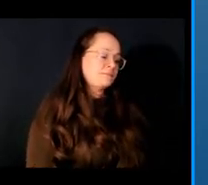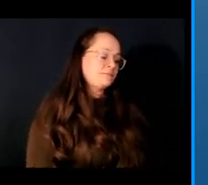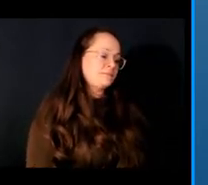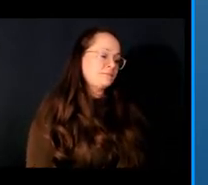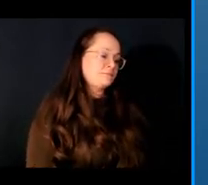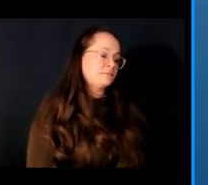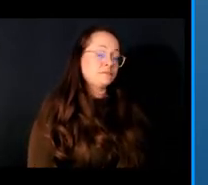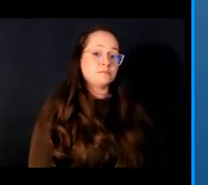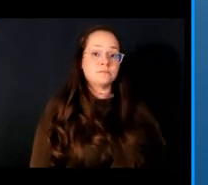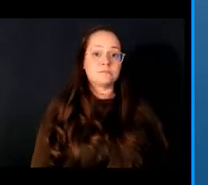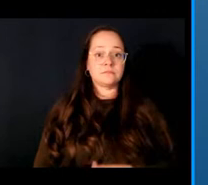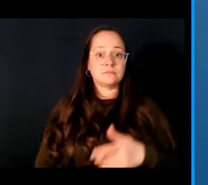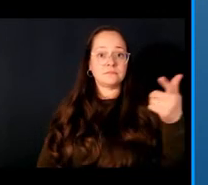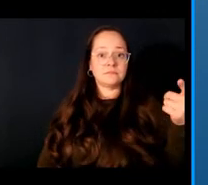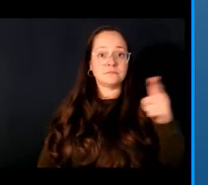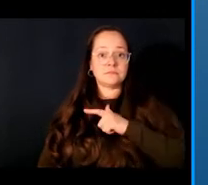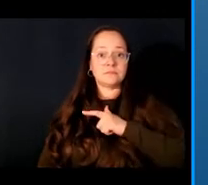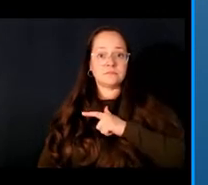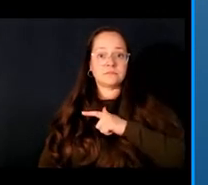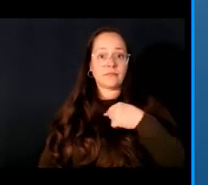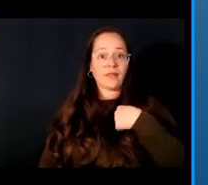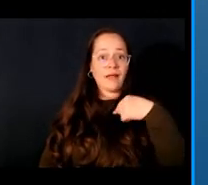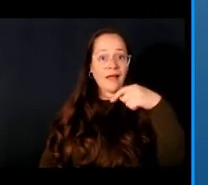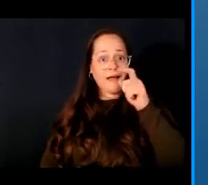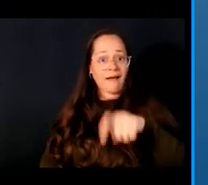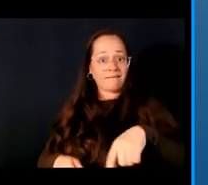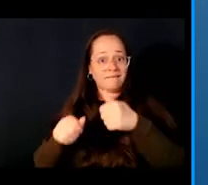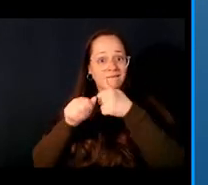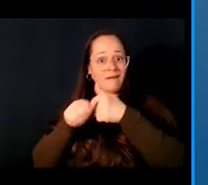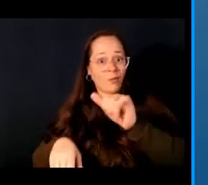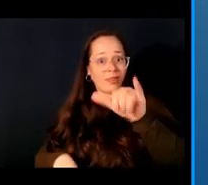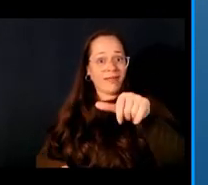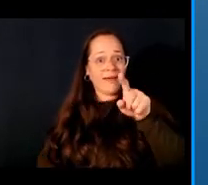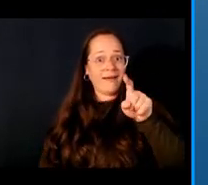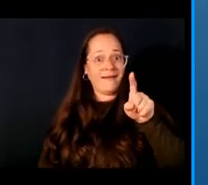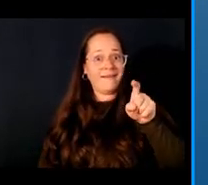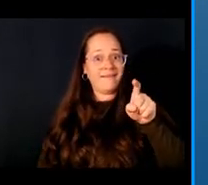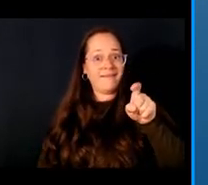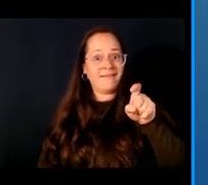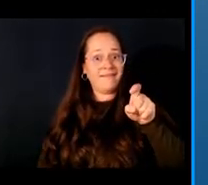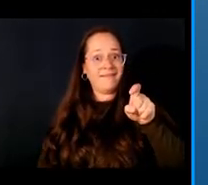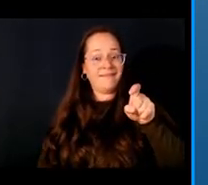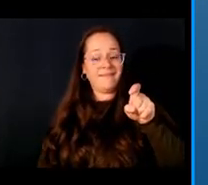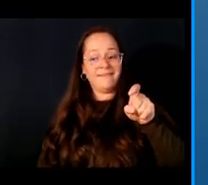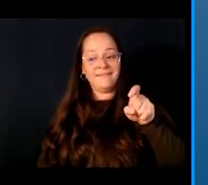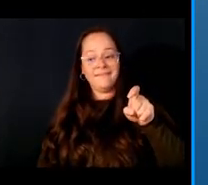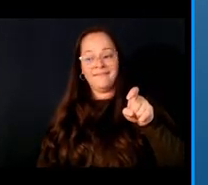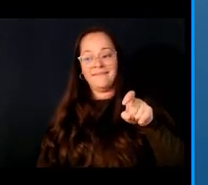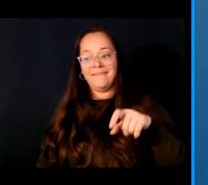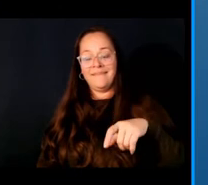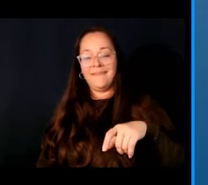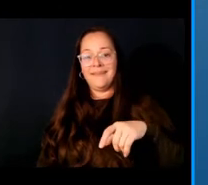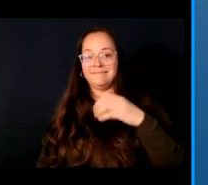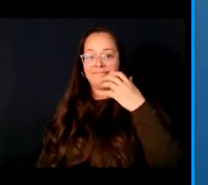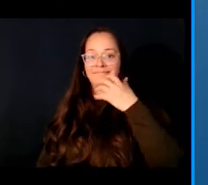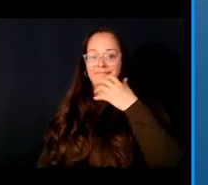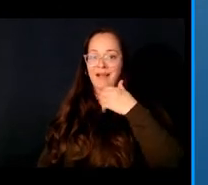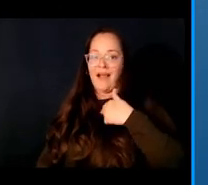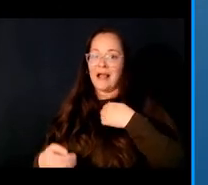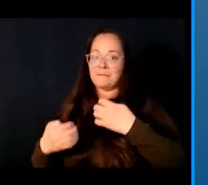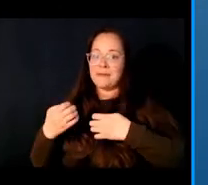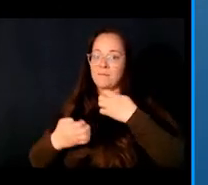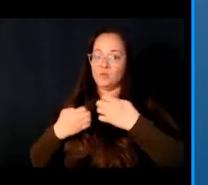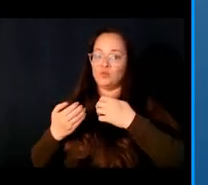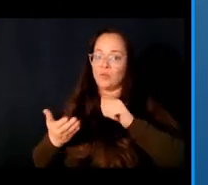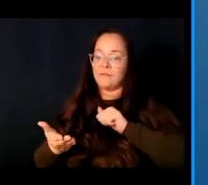well I guess I have to follow that and I'm I'm certainly emotional myself